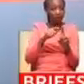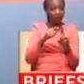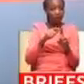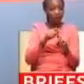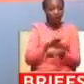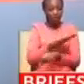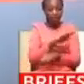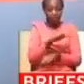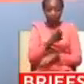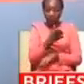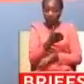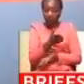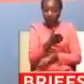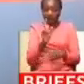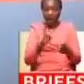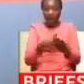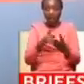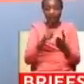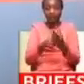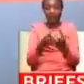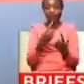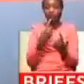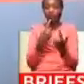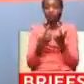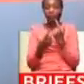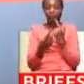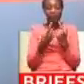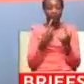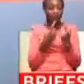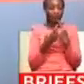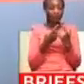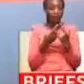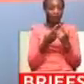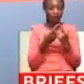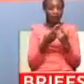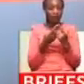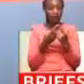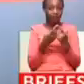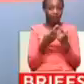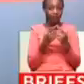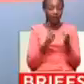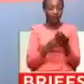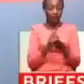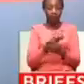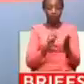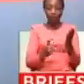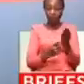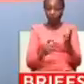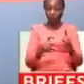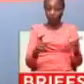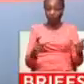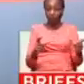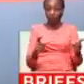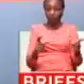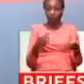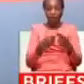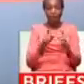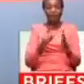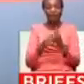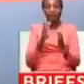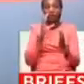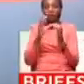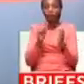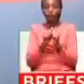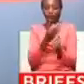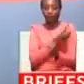calabash and begins to speak to him in a very ancient Swahili. But it begins to communicate with